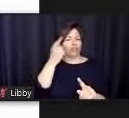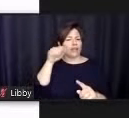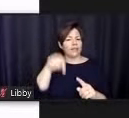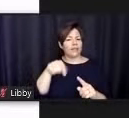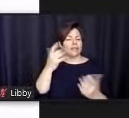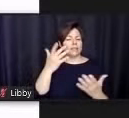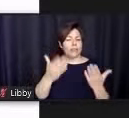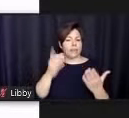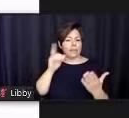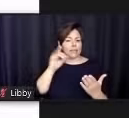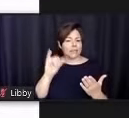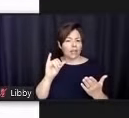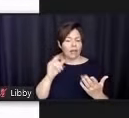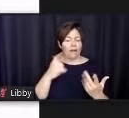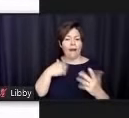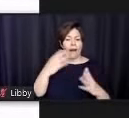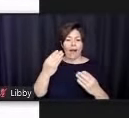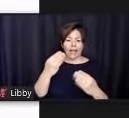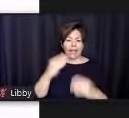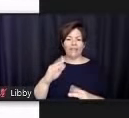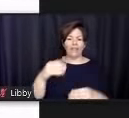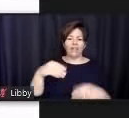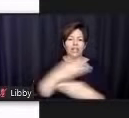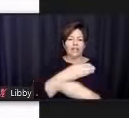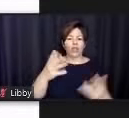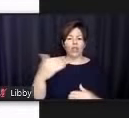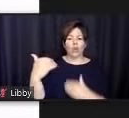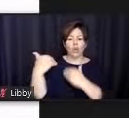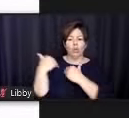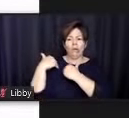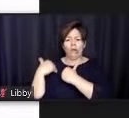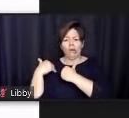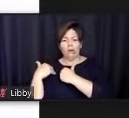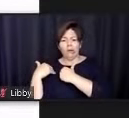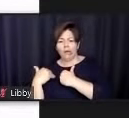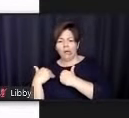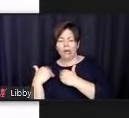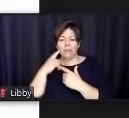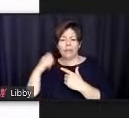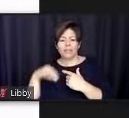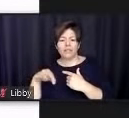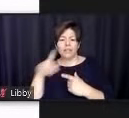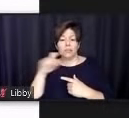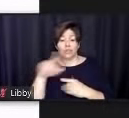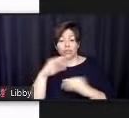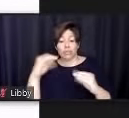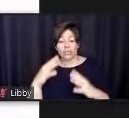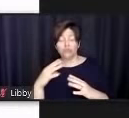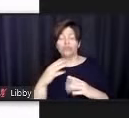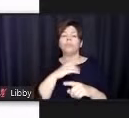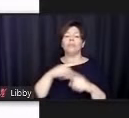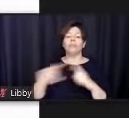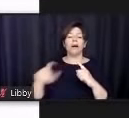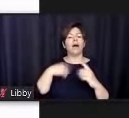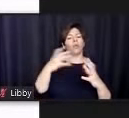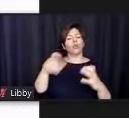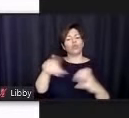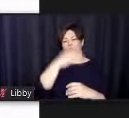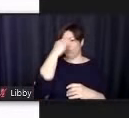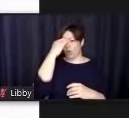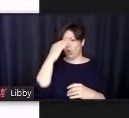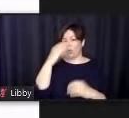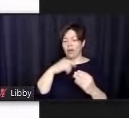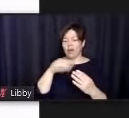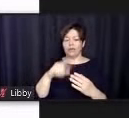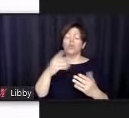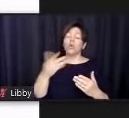I am placing burdens on educators. I'm just wanting to let you know the reality of the situation. And just as further introduction